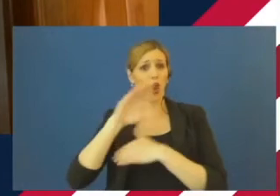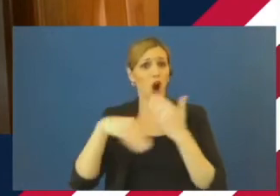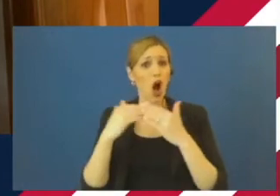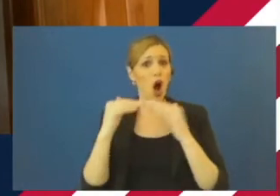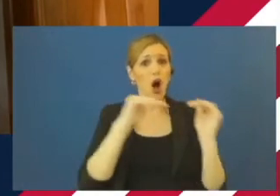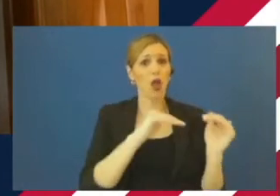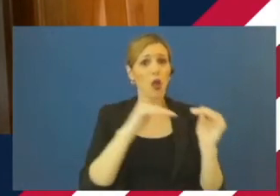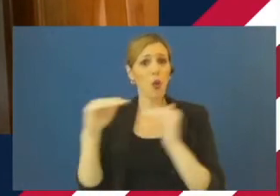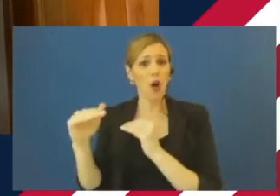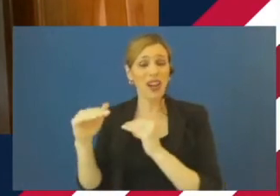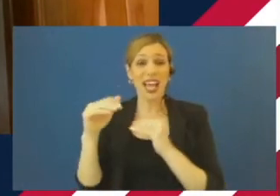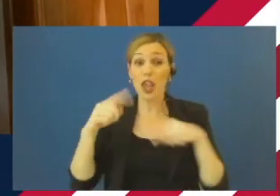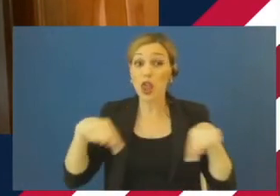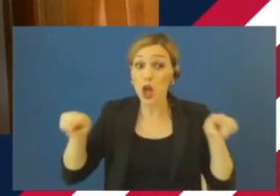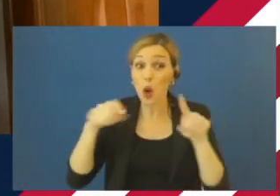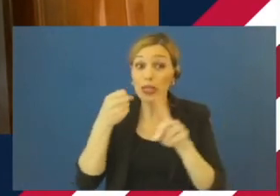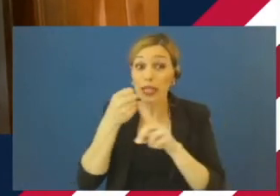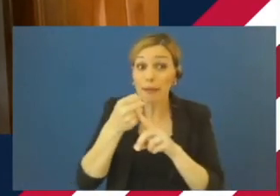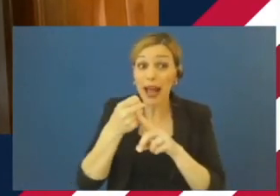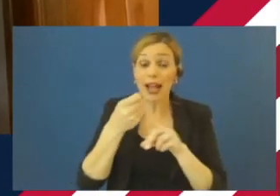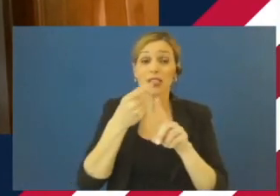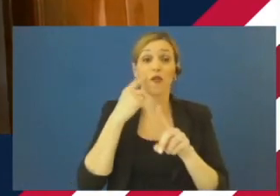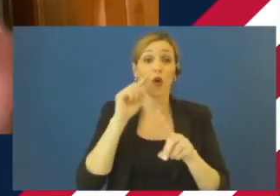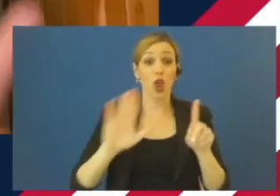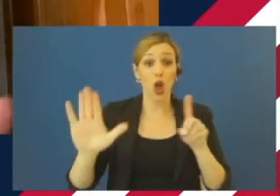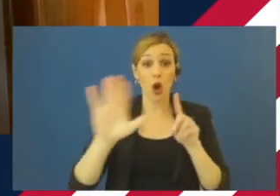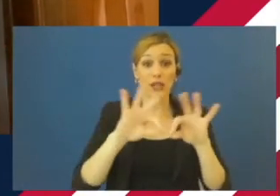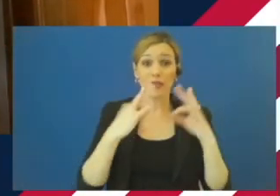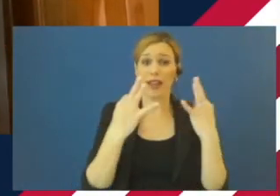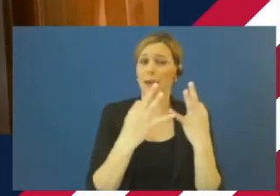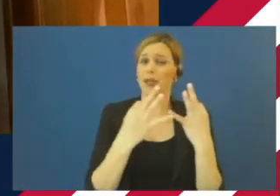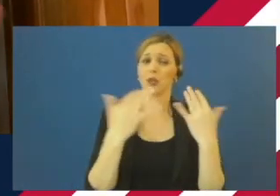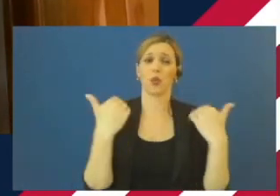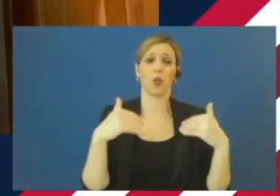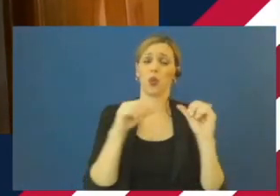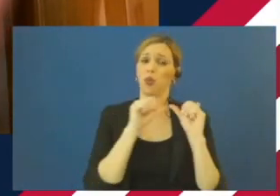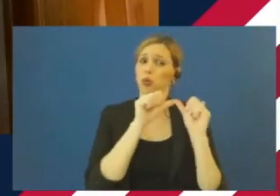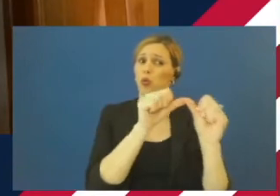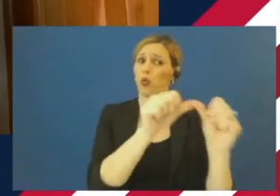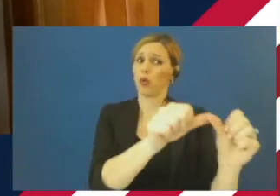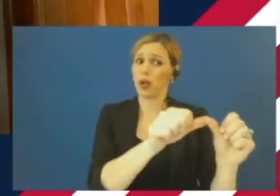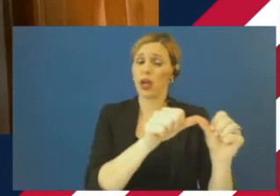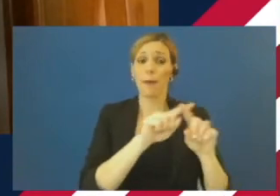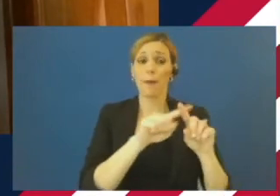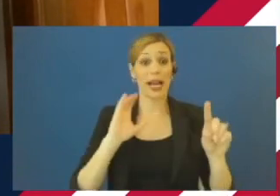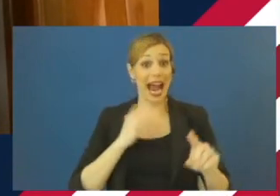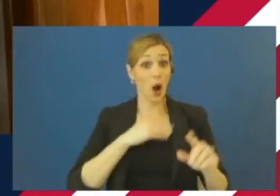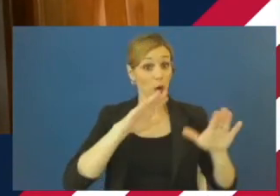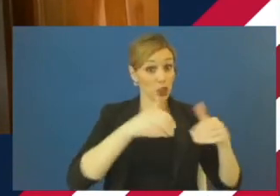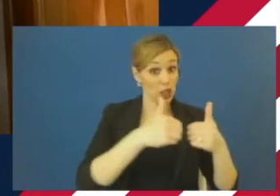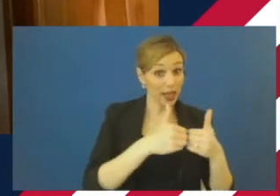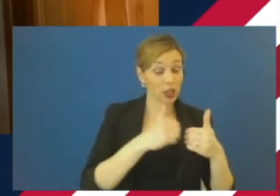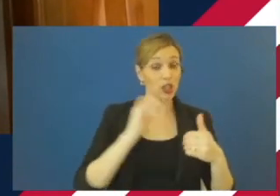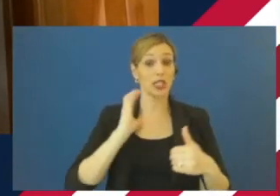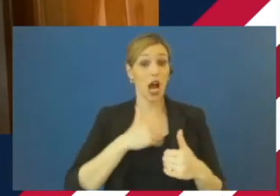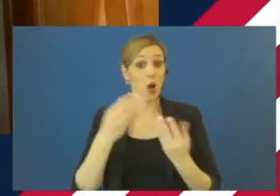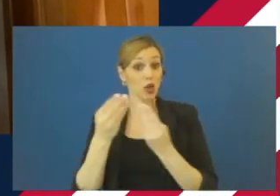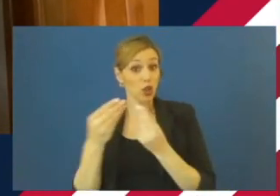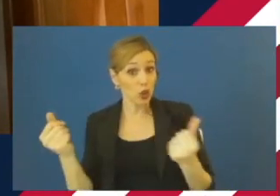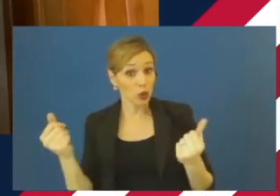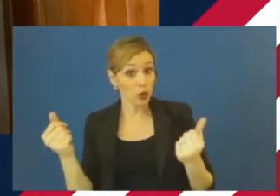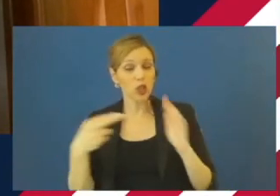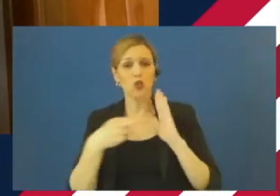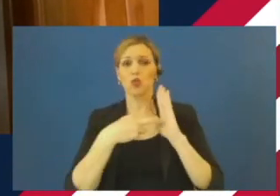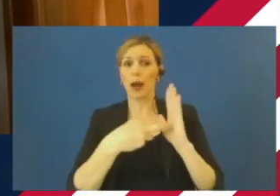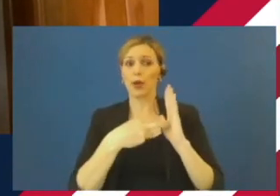will take decades to unravel. But what I know and what we know is that our challenges and our solutions represent so many of the same issues that occur